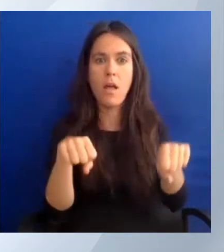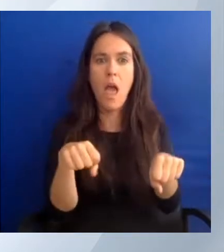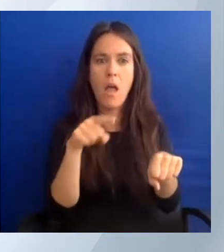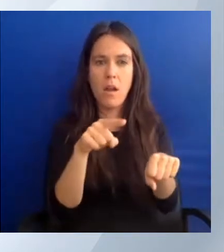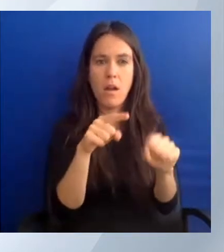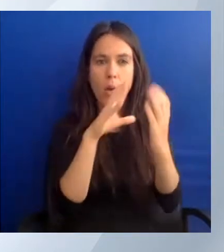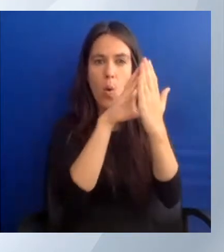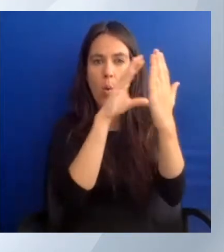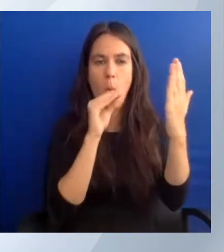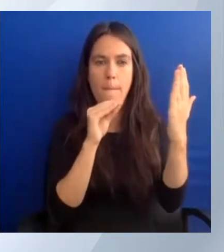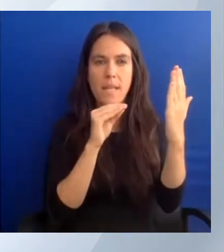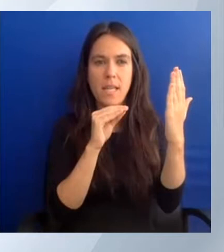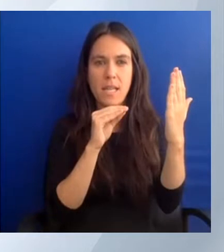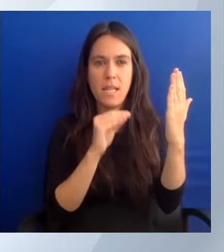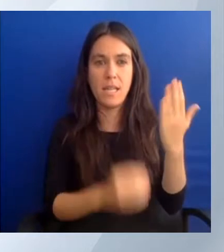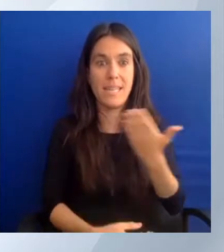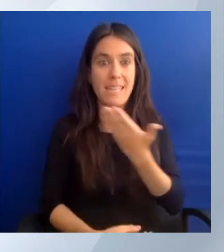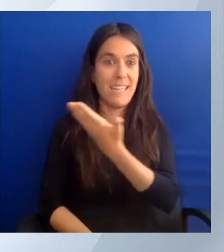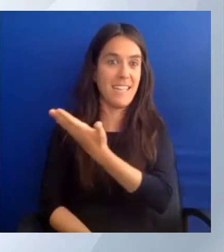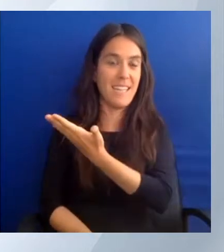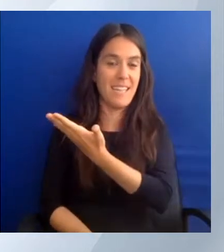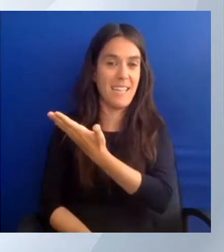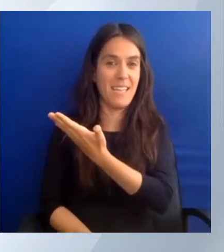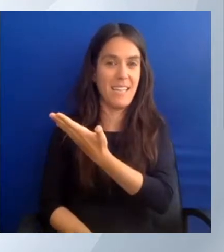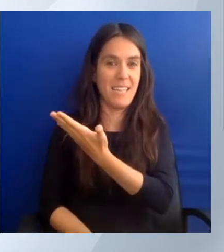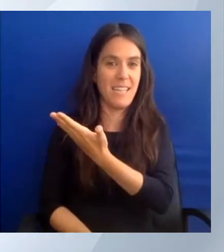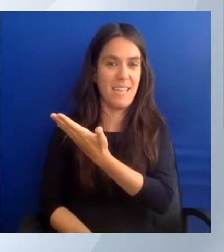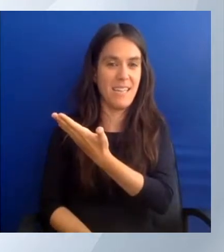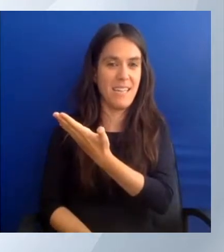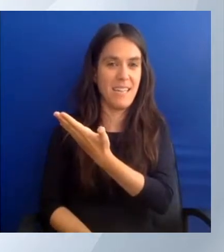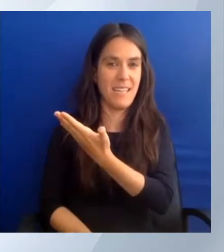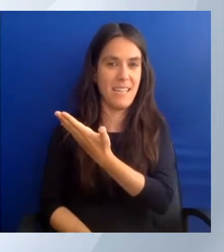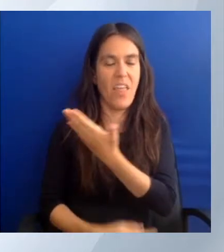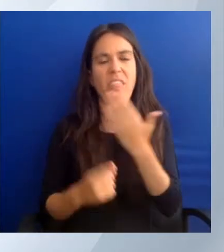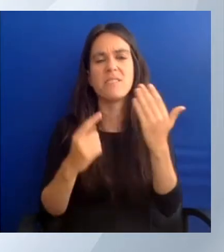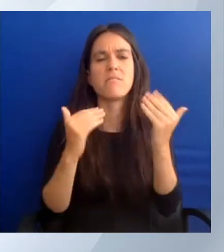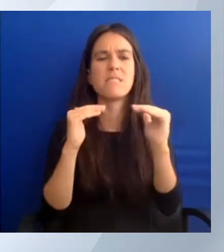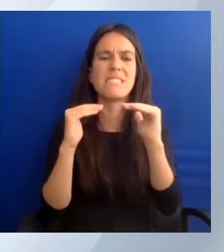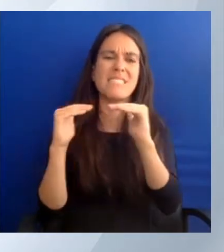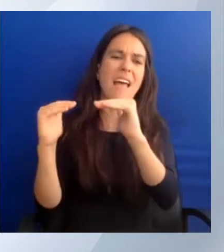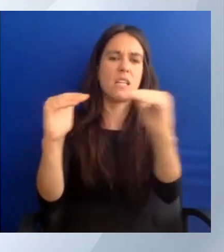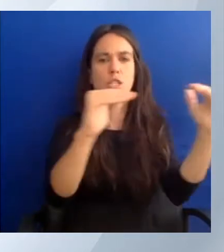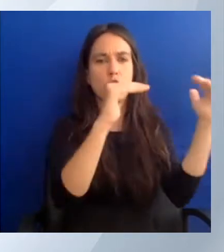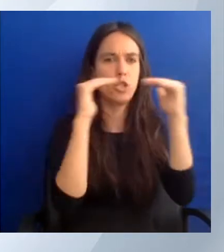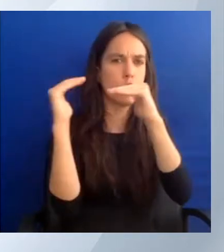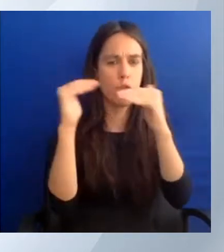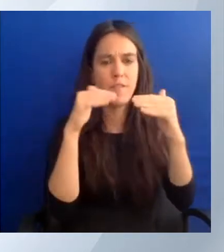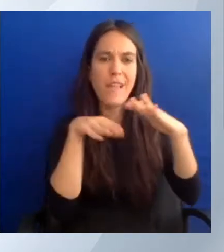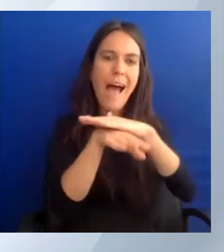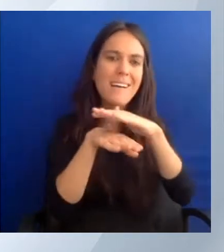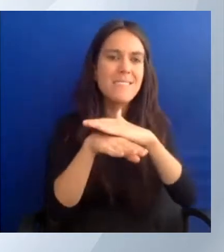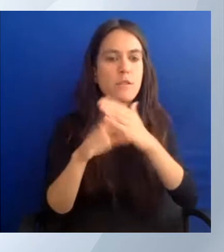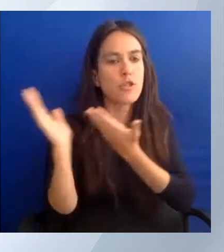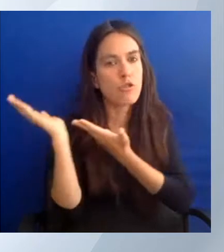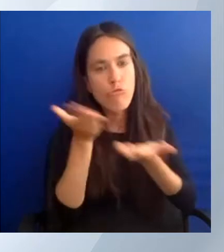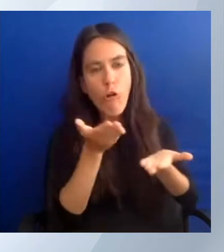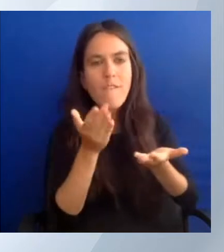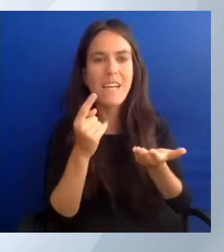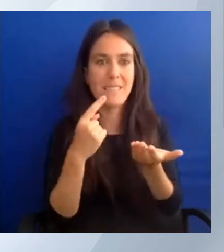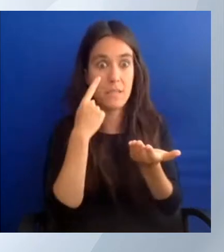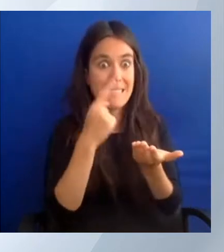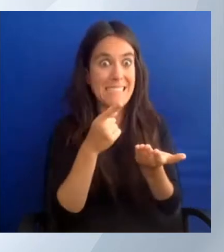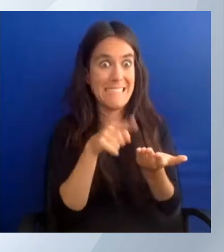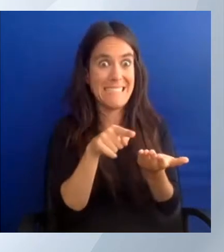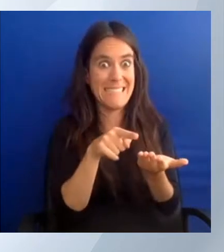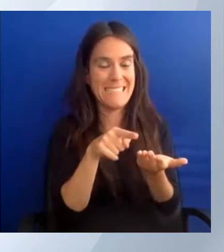and I'm doing invoke, which is the standard way to access the service to service invocation block. And then I'm calling